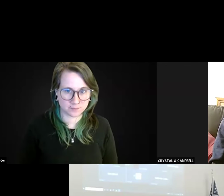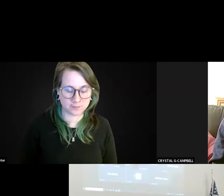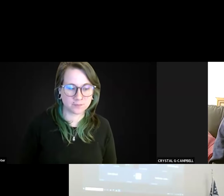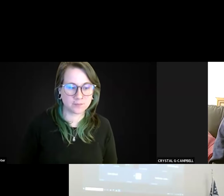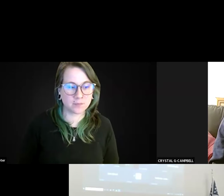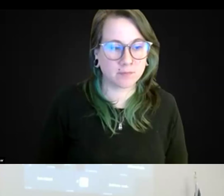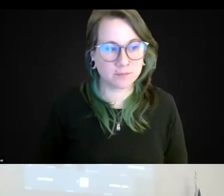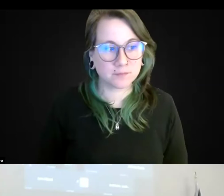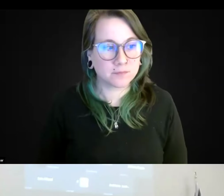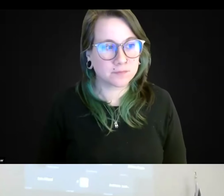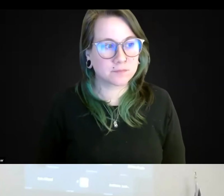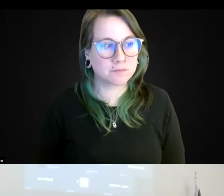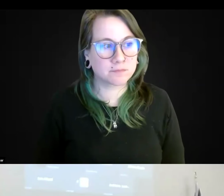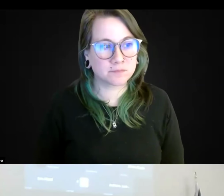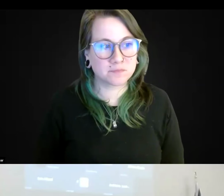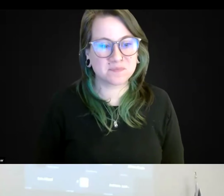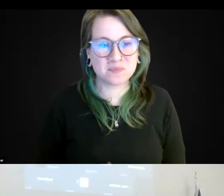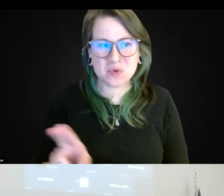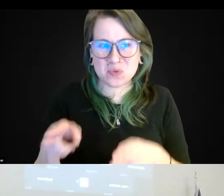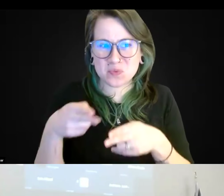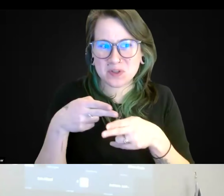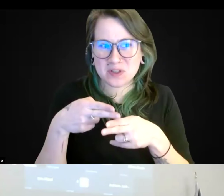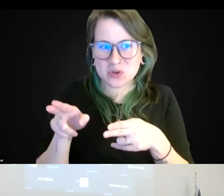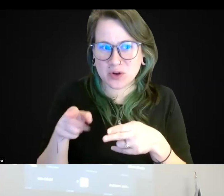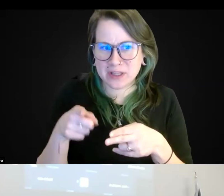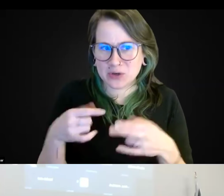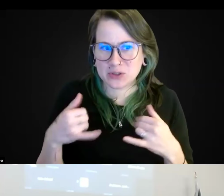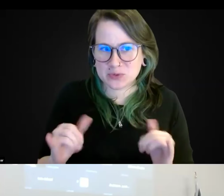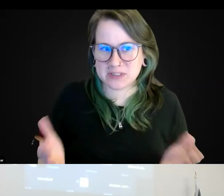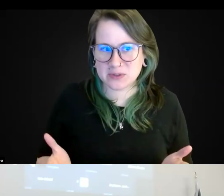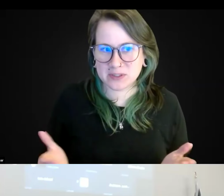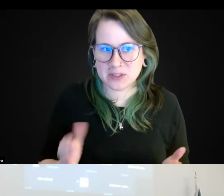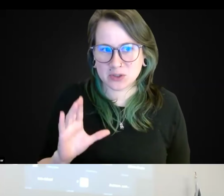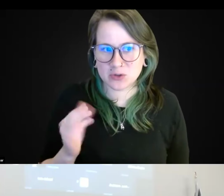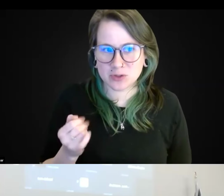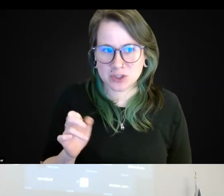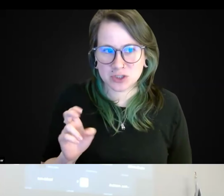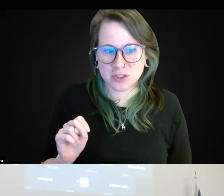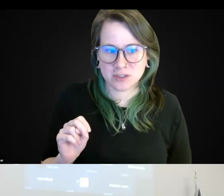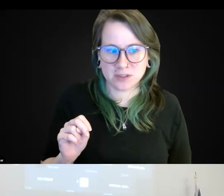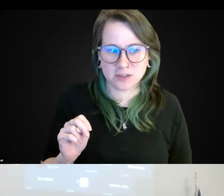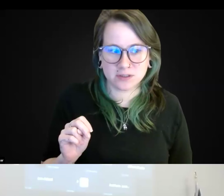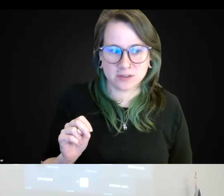And just really quickly, Christian, are you still here?